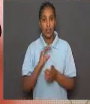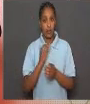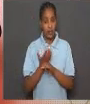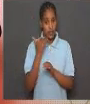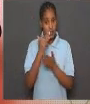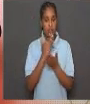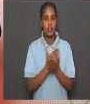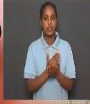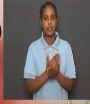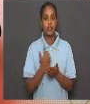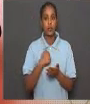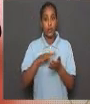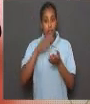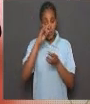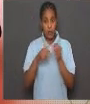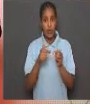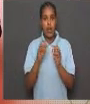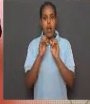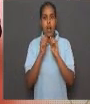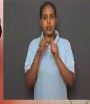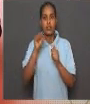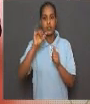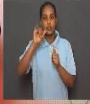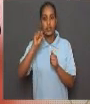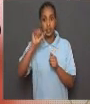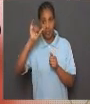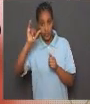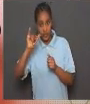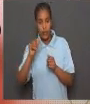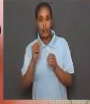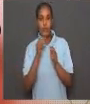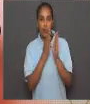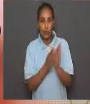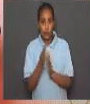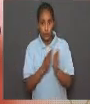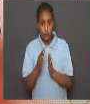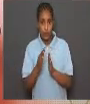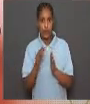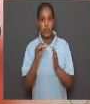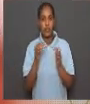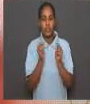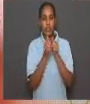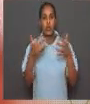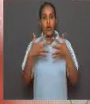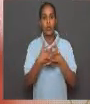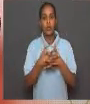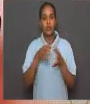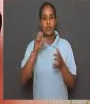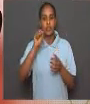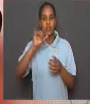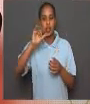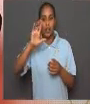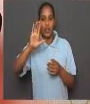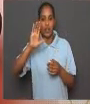last lesson, we learned about how silicon is produced from its compounds, silica